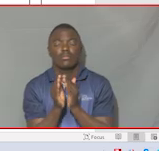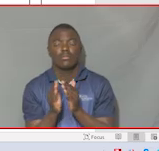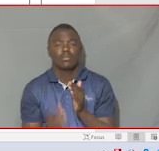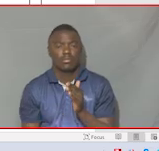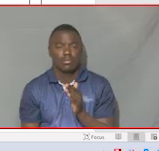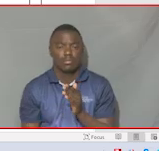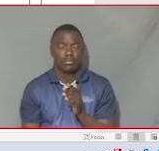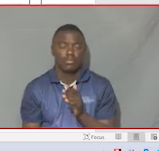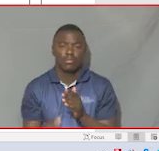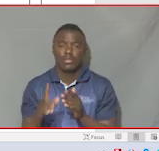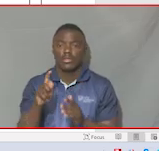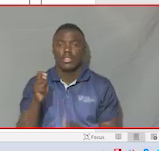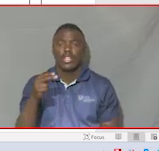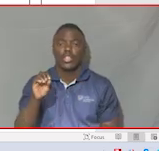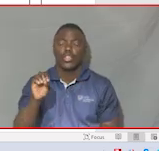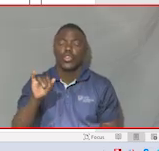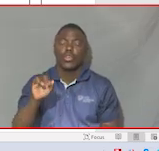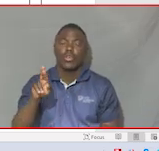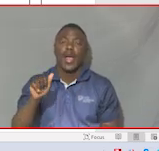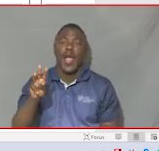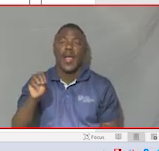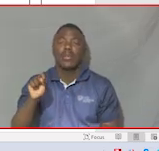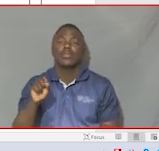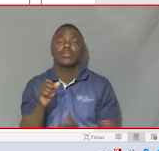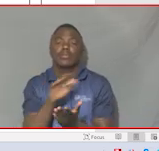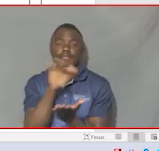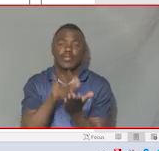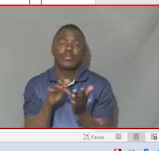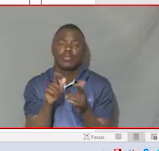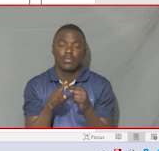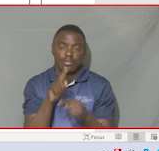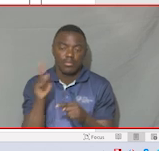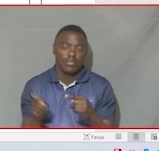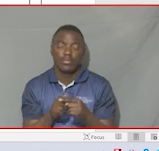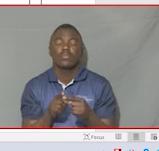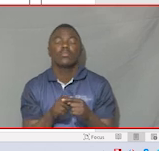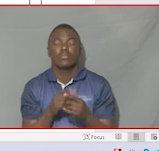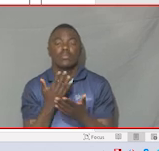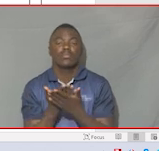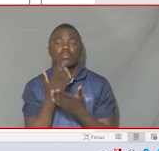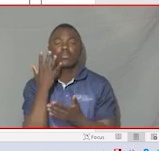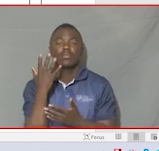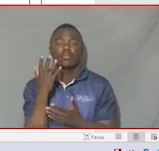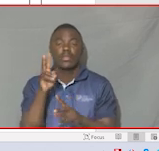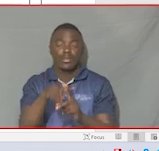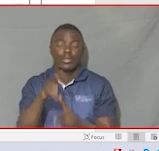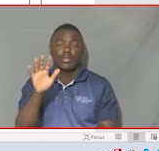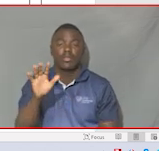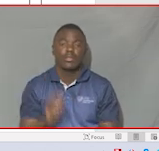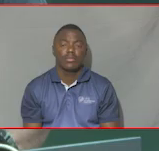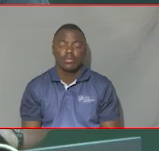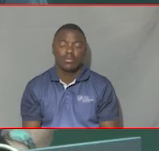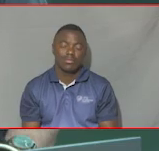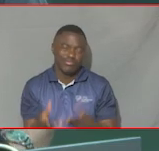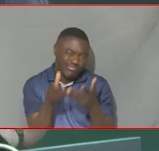your theorems. Use the fact that if O is the center of the circle, you can apply 5 theorems. Tangent, if you see the word